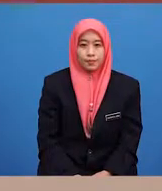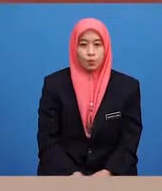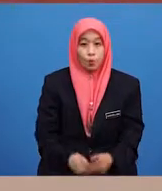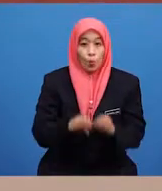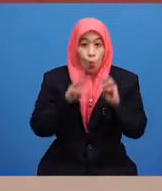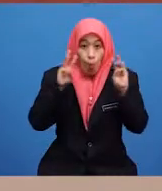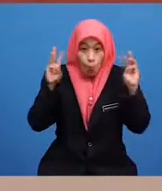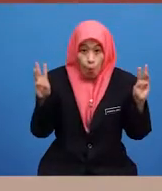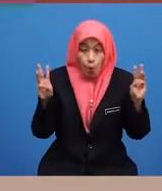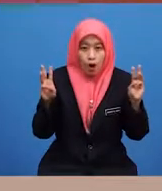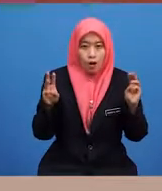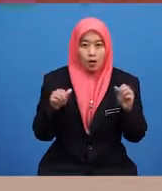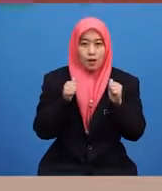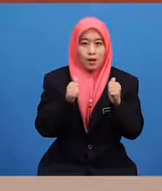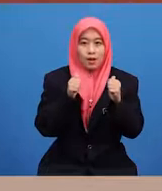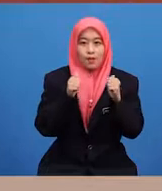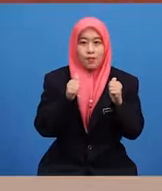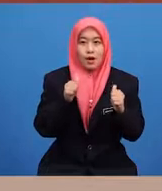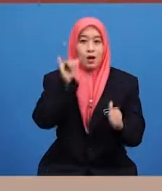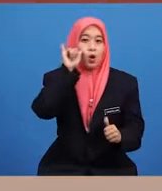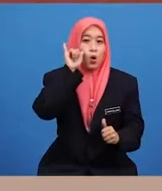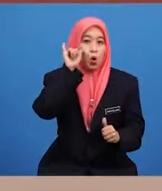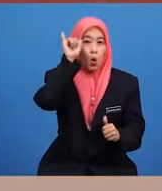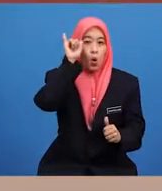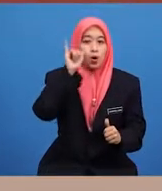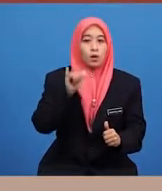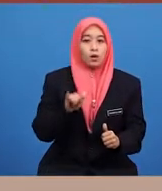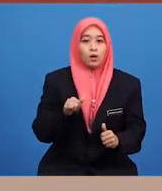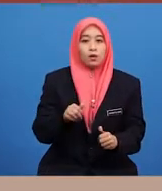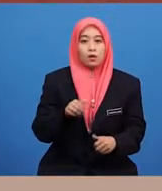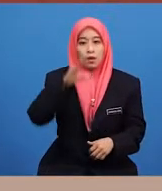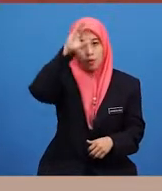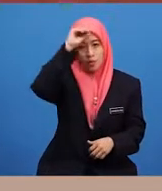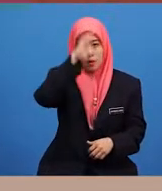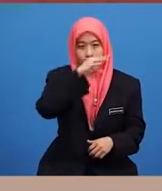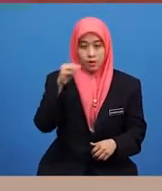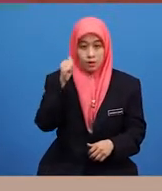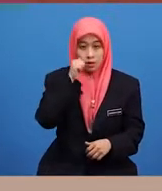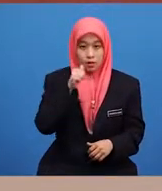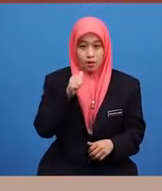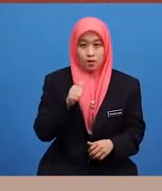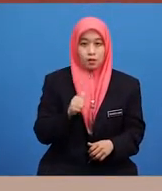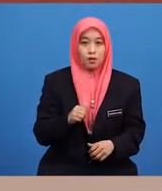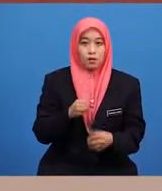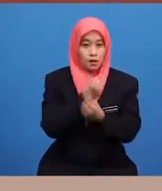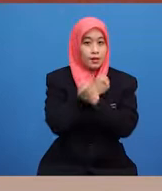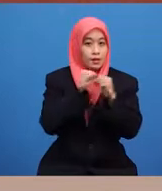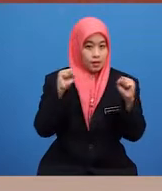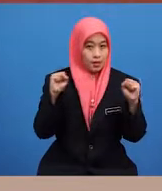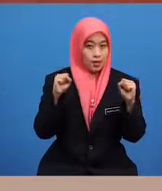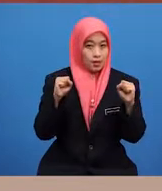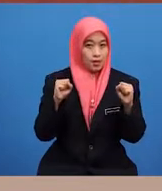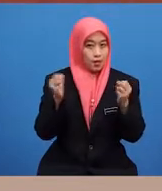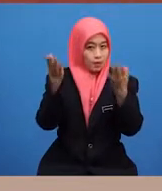Wow! Amazing, Yolo! Alright, boys and girls. Now, are you ready? Then